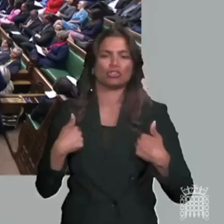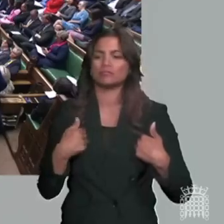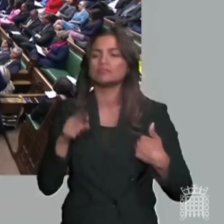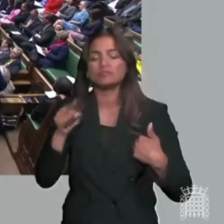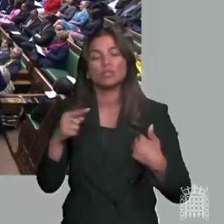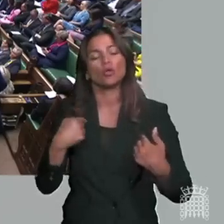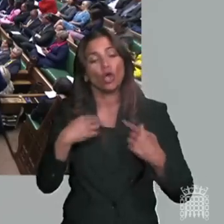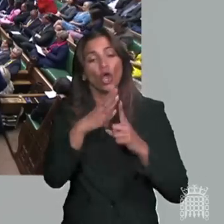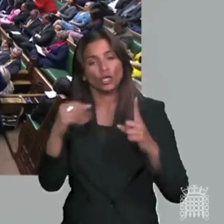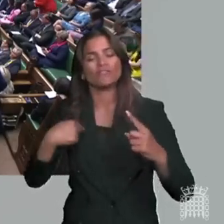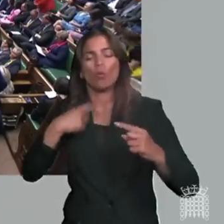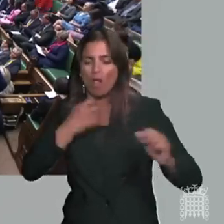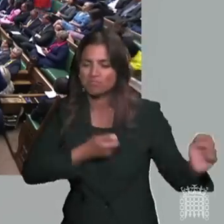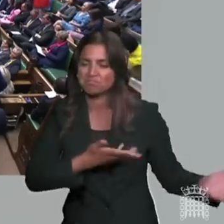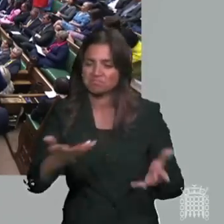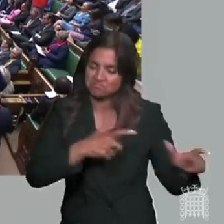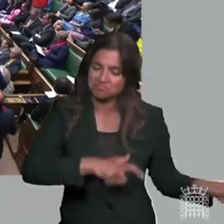Britain.